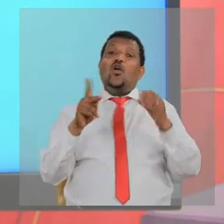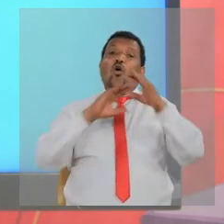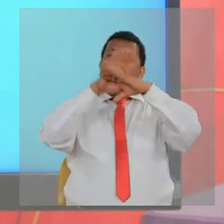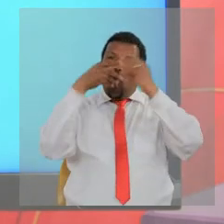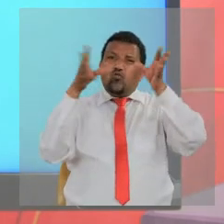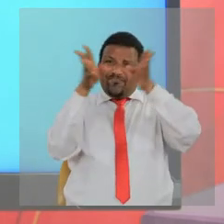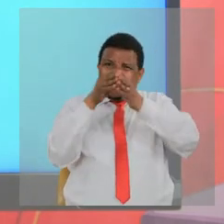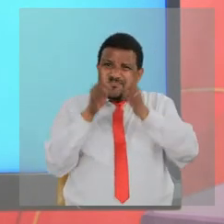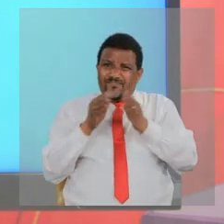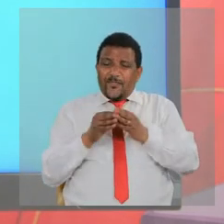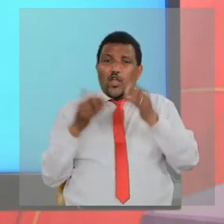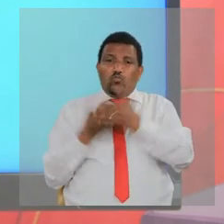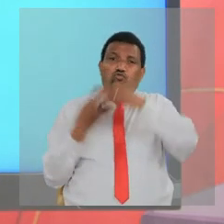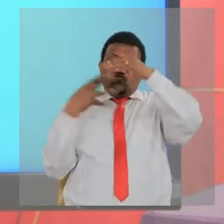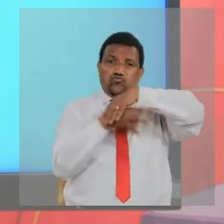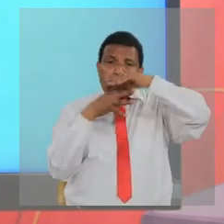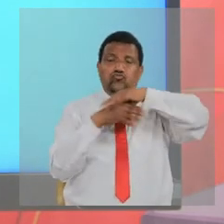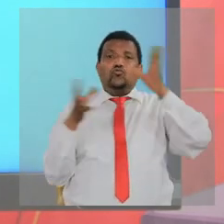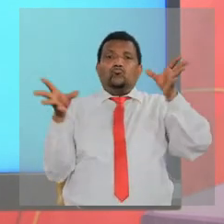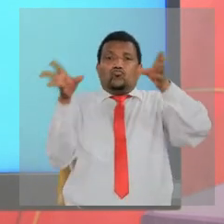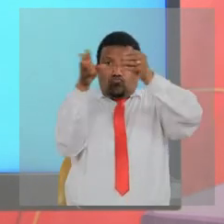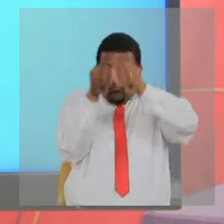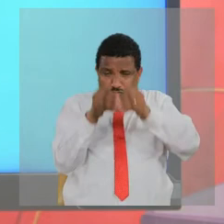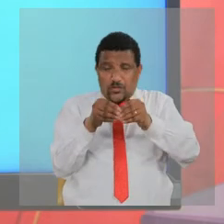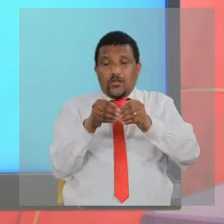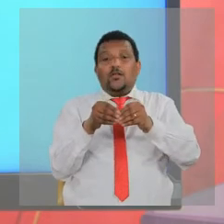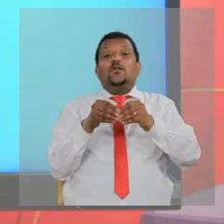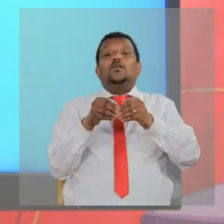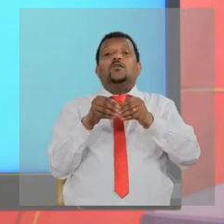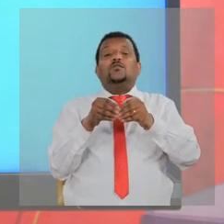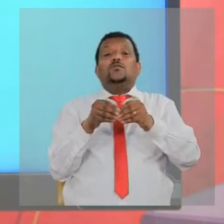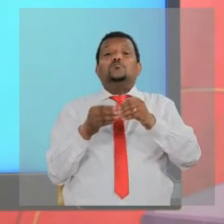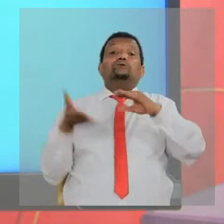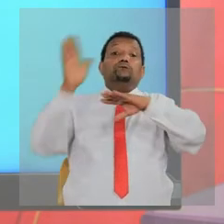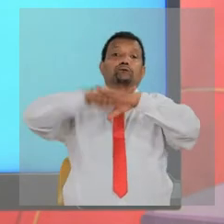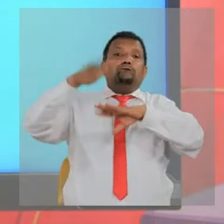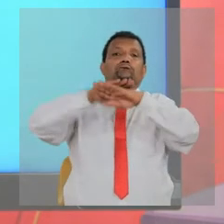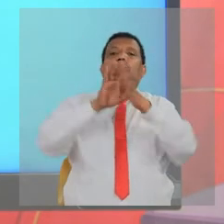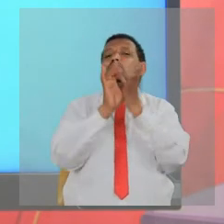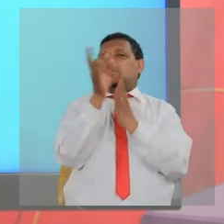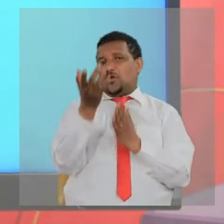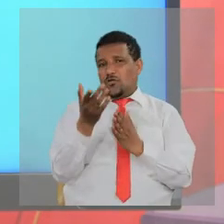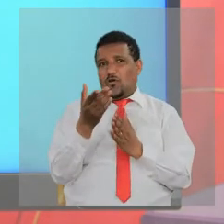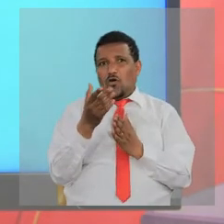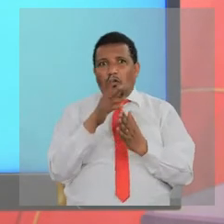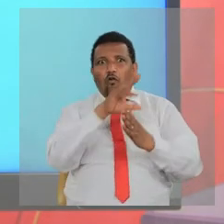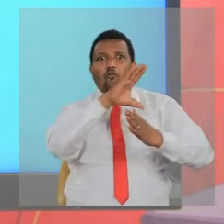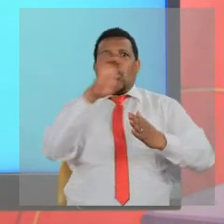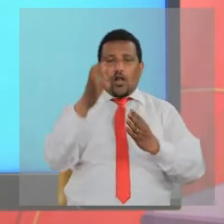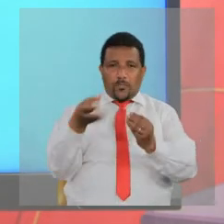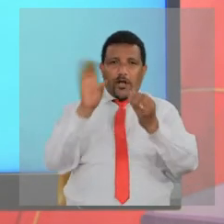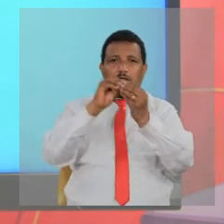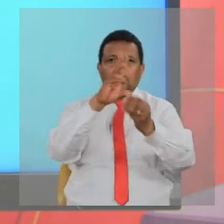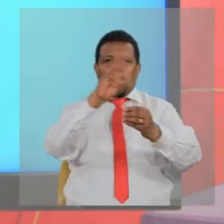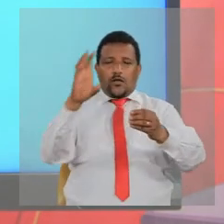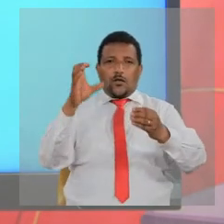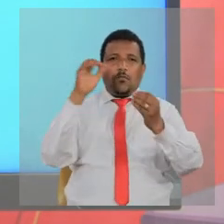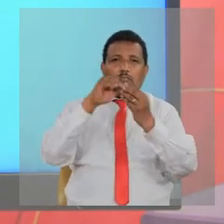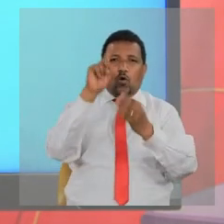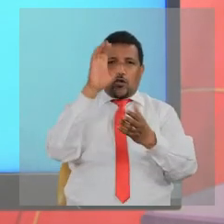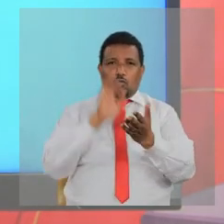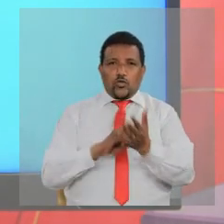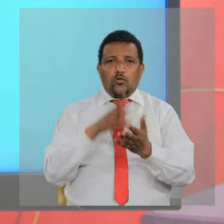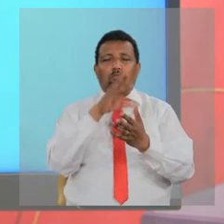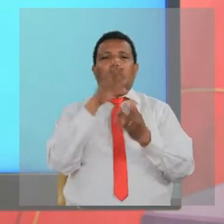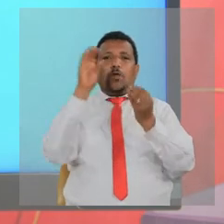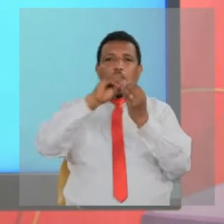values of the intermediate inputs and all the outputs together, then there is double counting. That means 400 plus 600 is 1,000. And